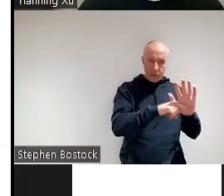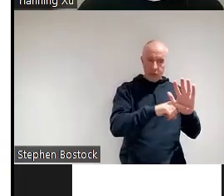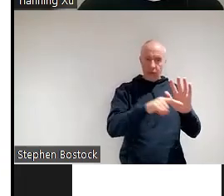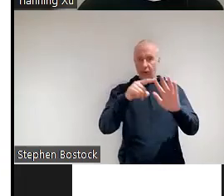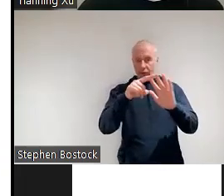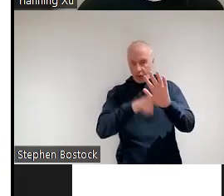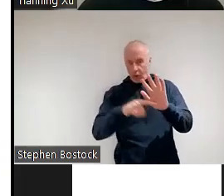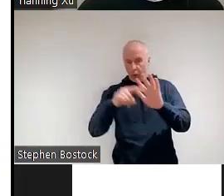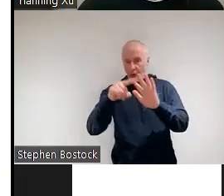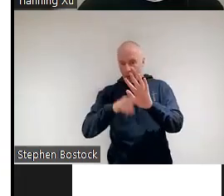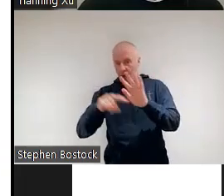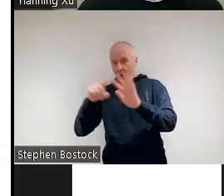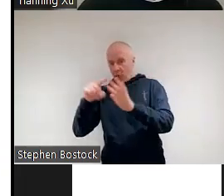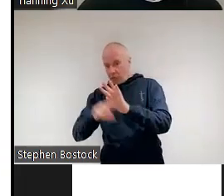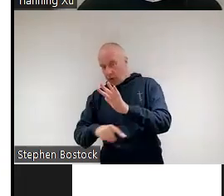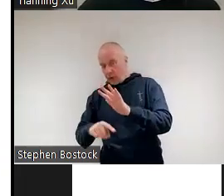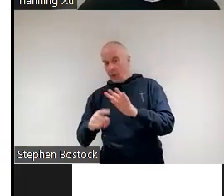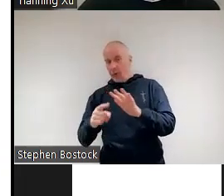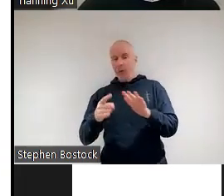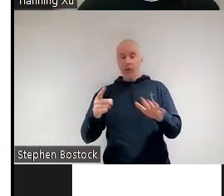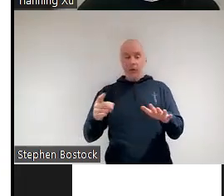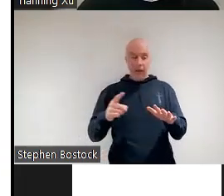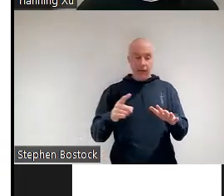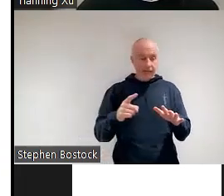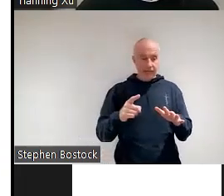you're going to make sure that your charger is compliant with the